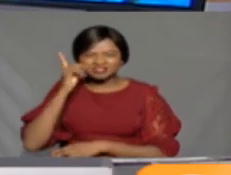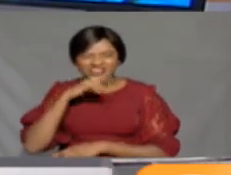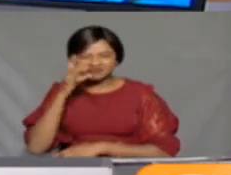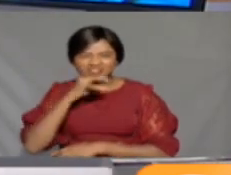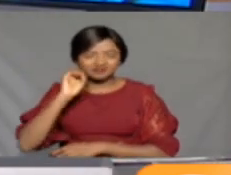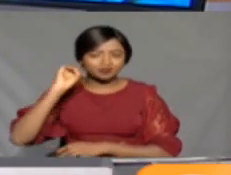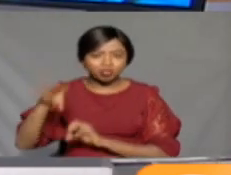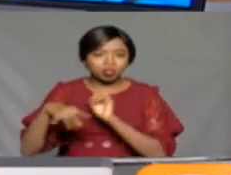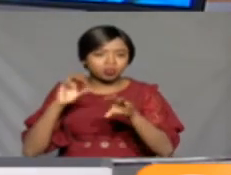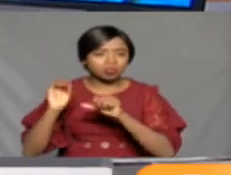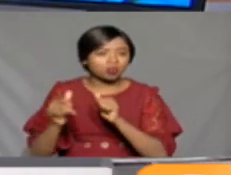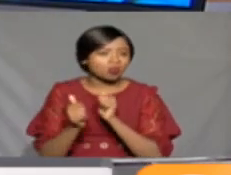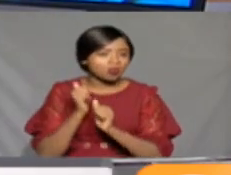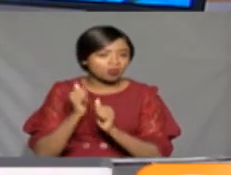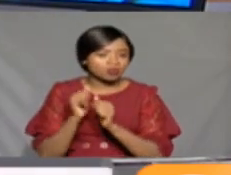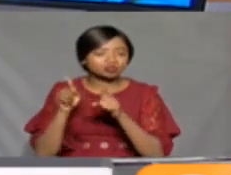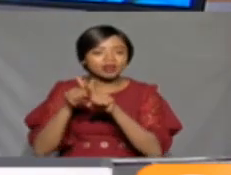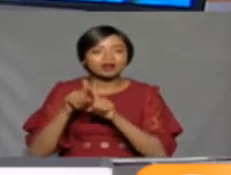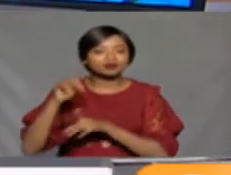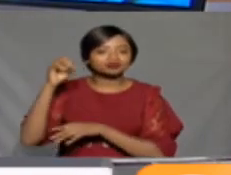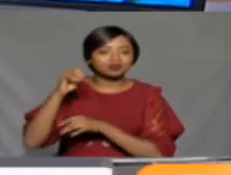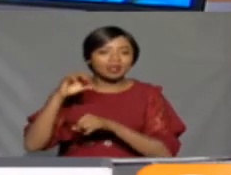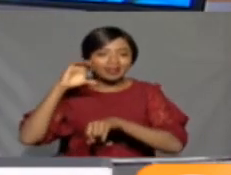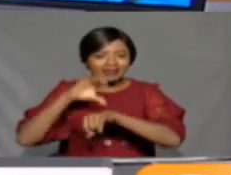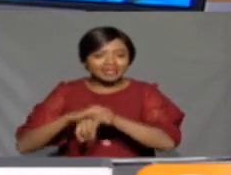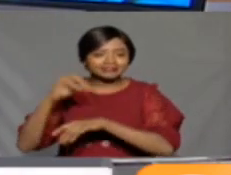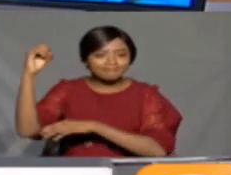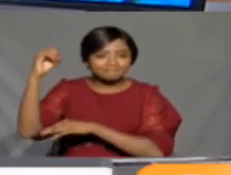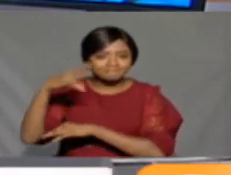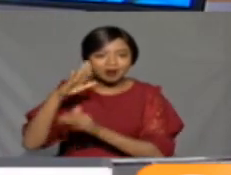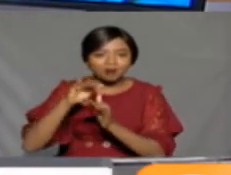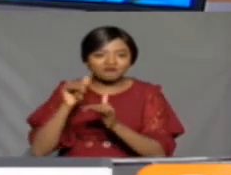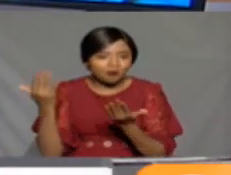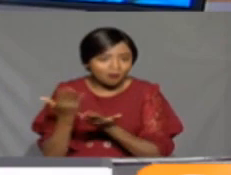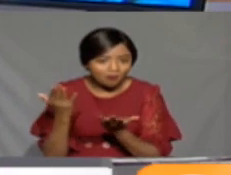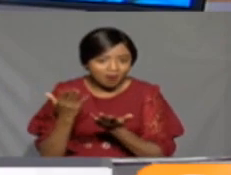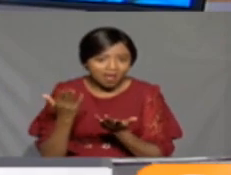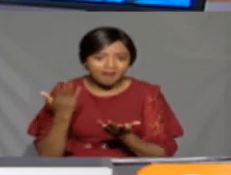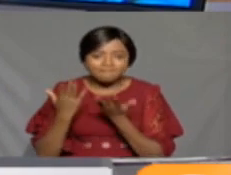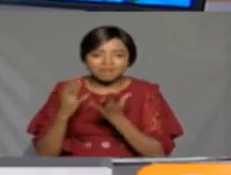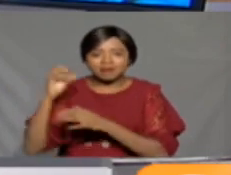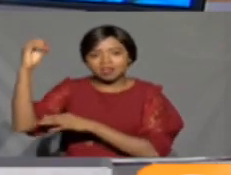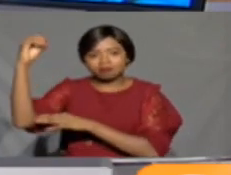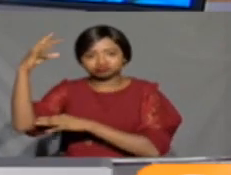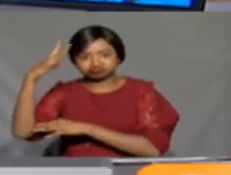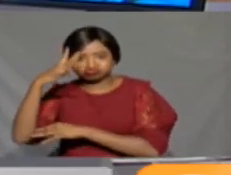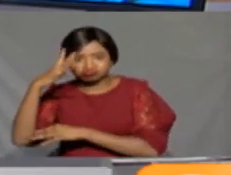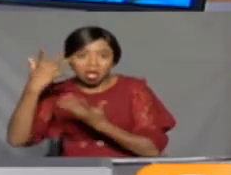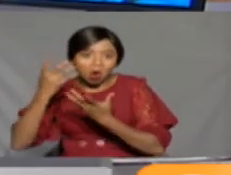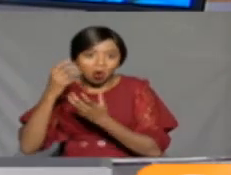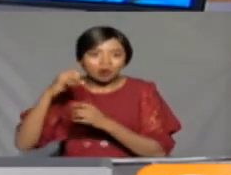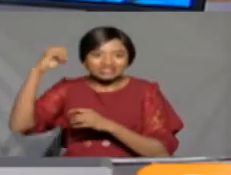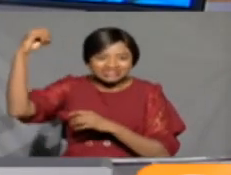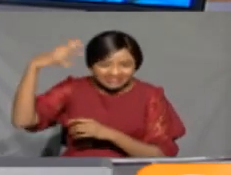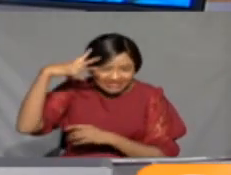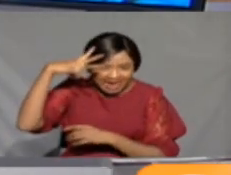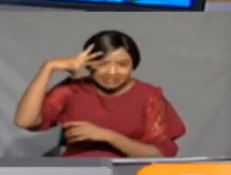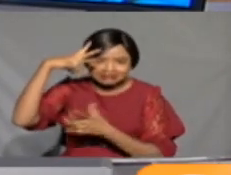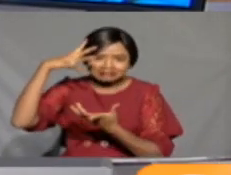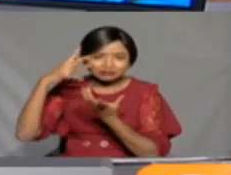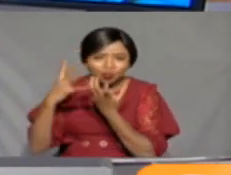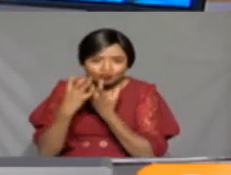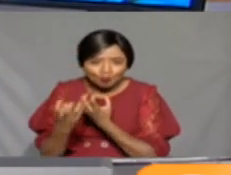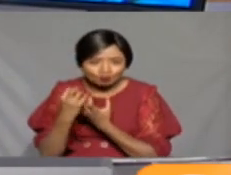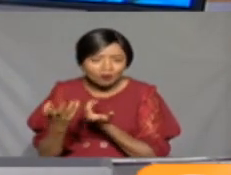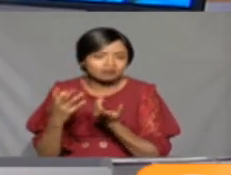house? And also, what sort of energy sources power the house? Is it electricity from the national grid? Is it solar? Is it